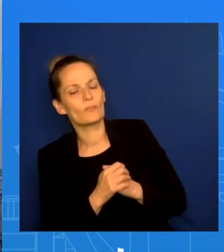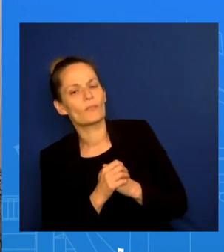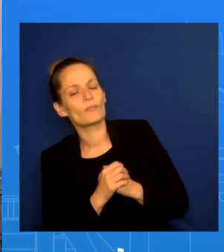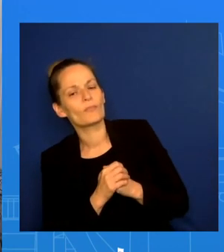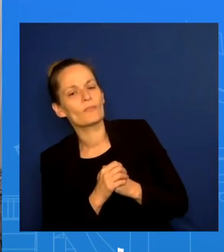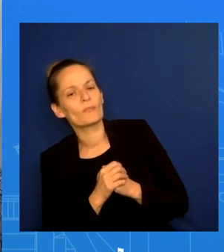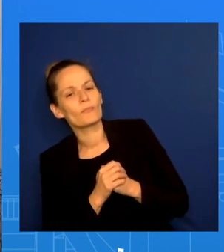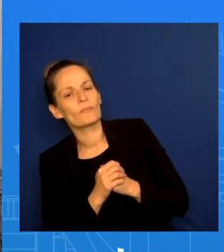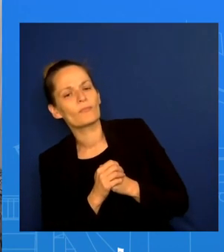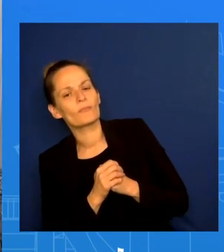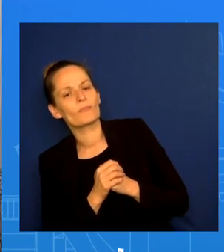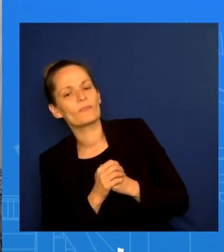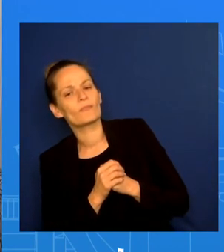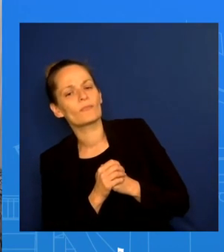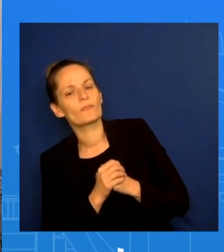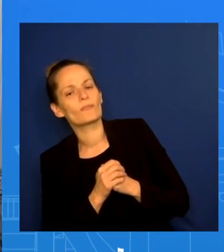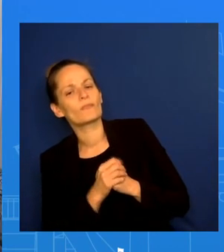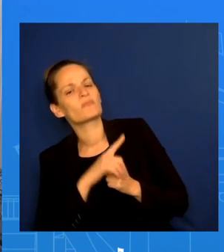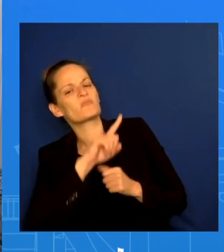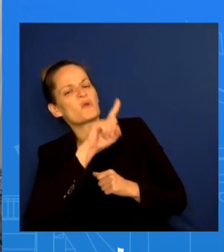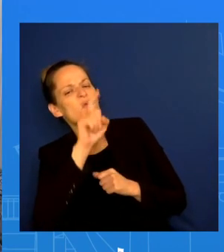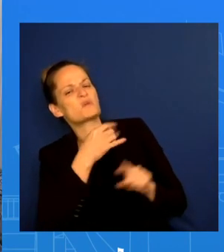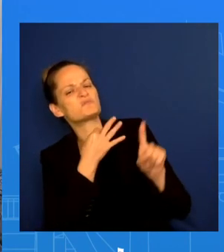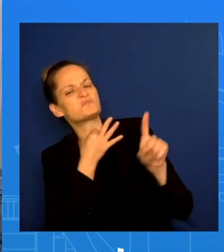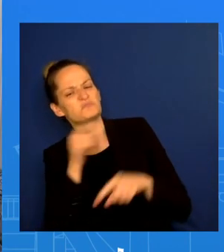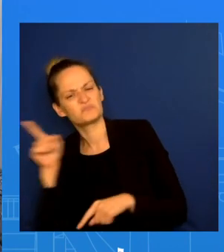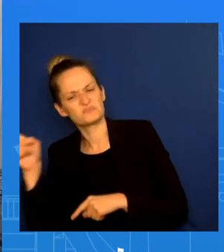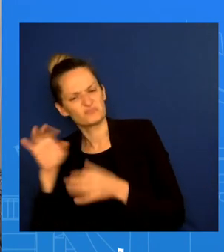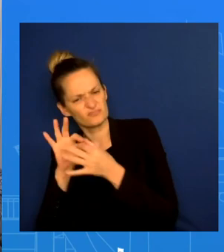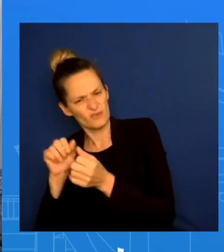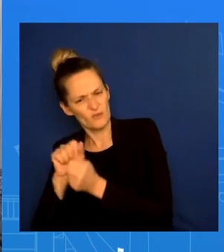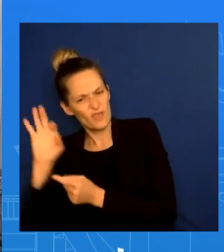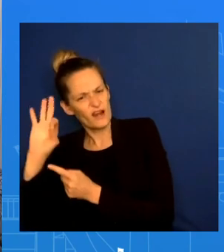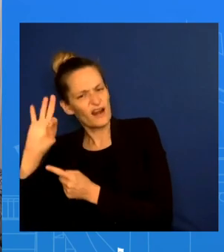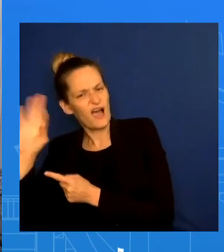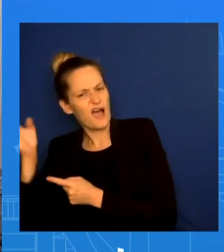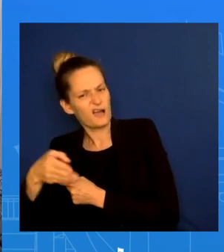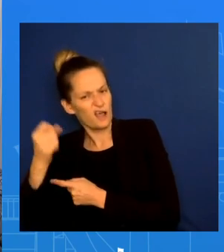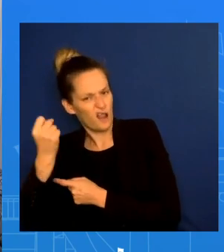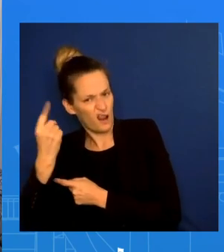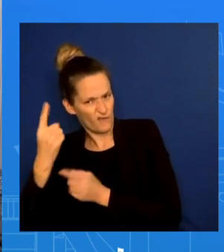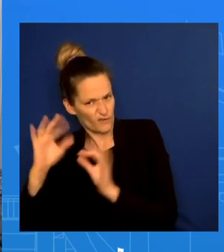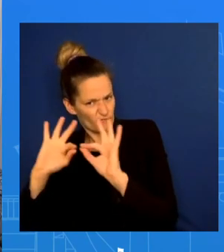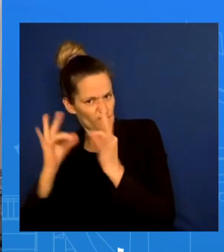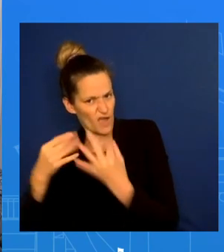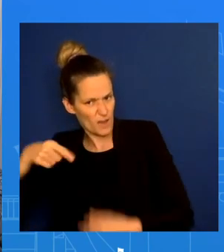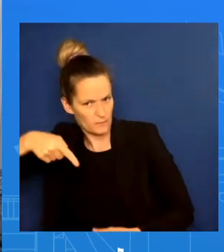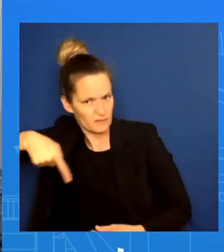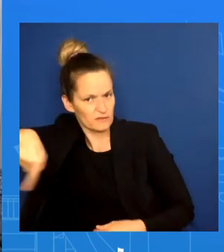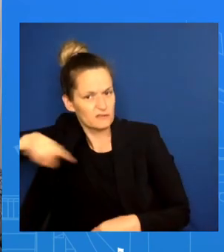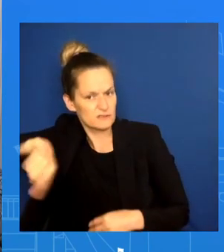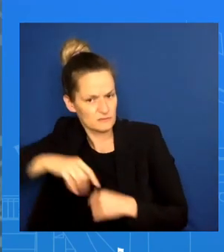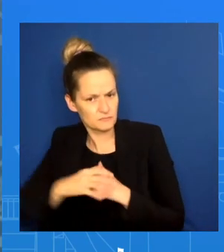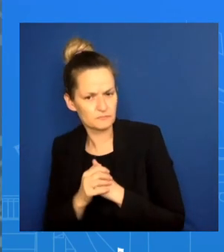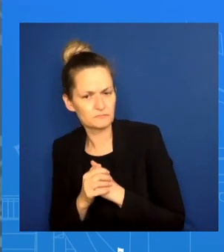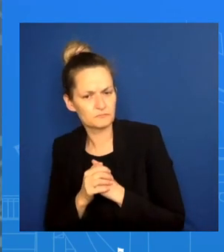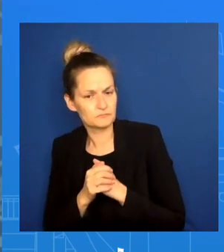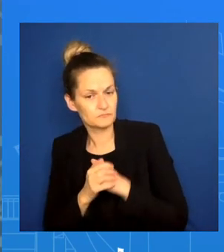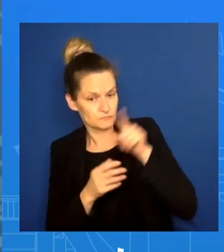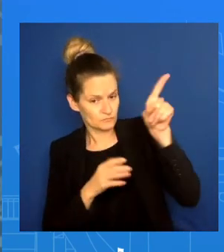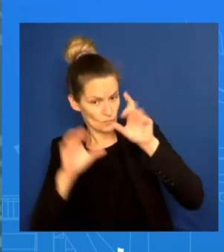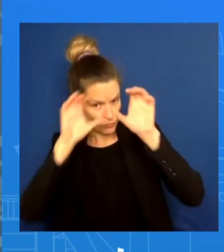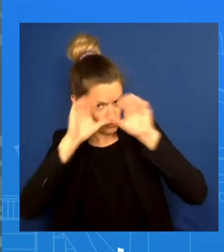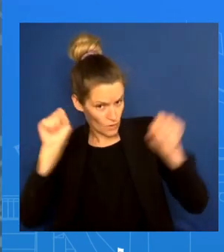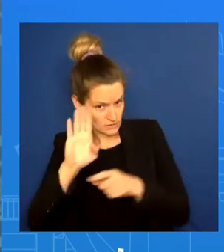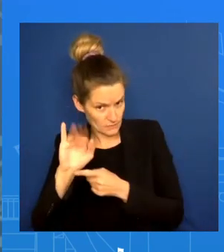Does President Biden plan to meet with the 9/11 families as his predecessors have done? I don't have anything on the